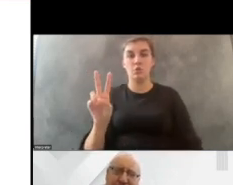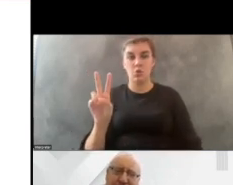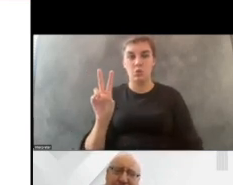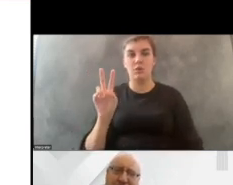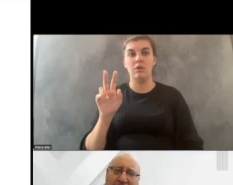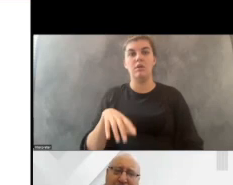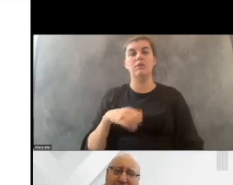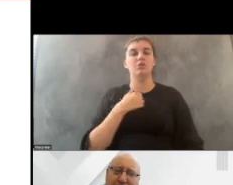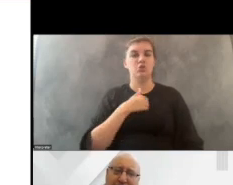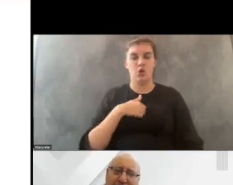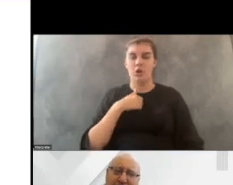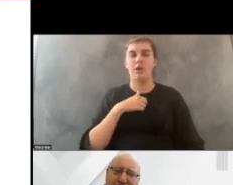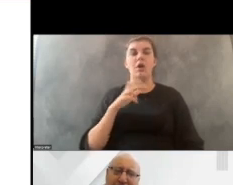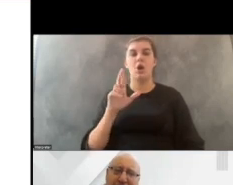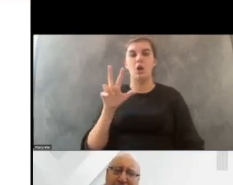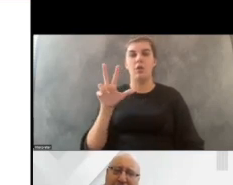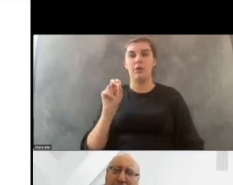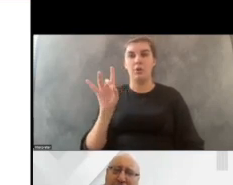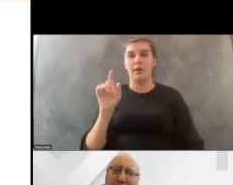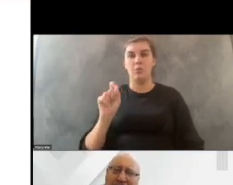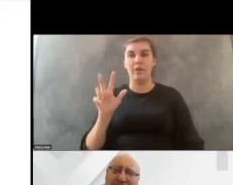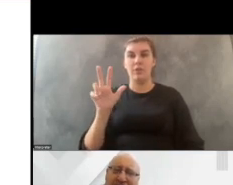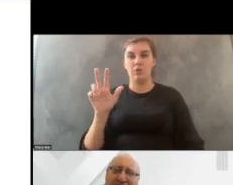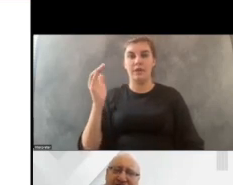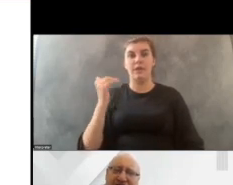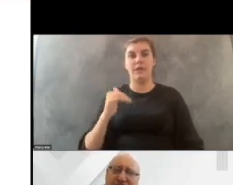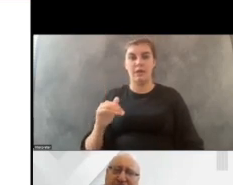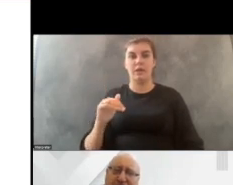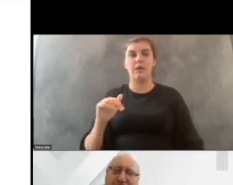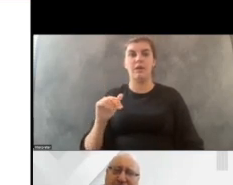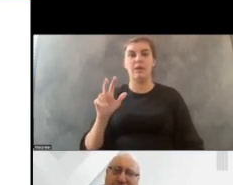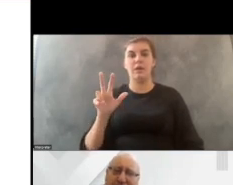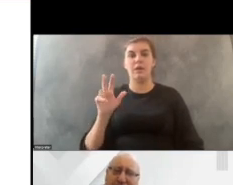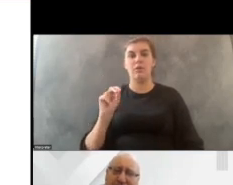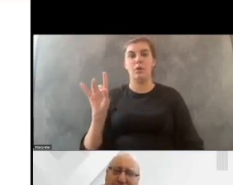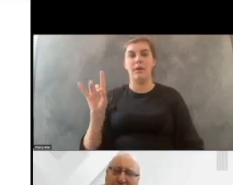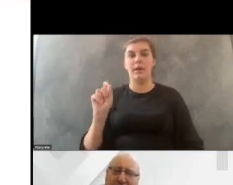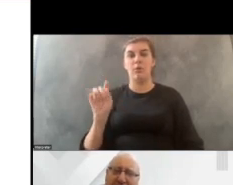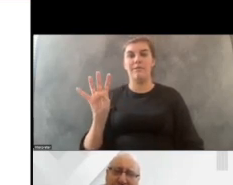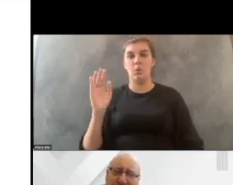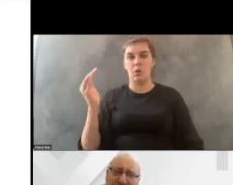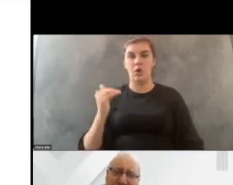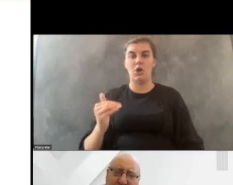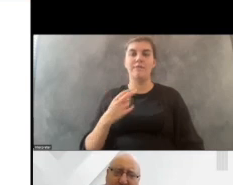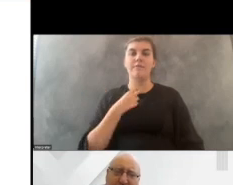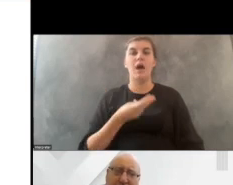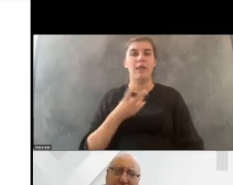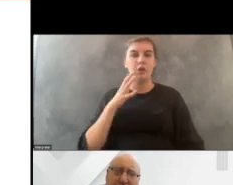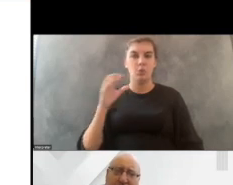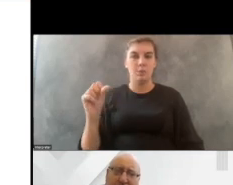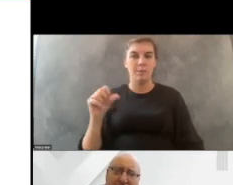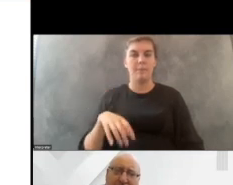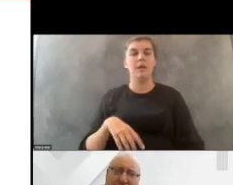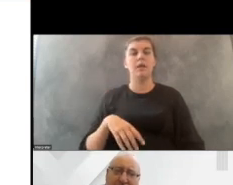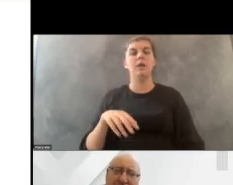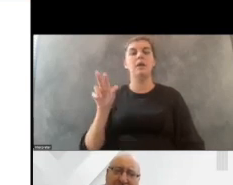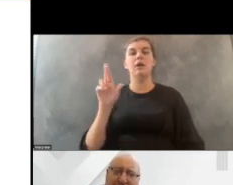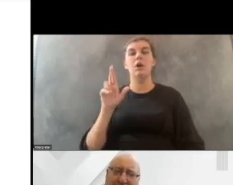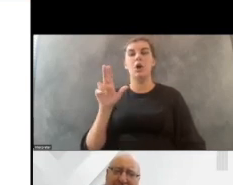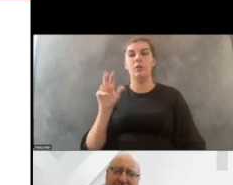speech message must comply with R308.4, which we'll discuss in a couple slides from now.